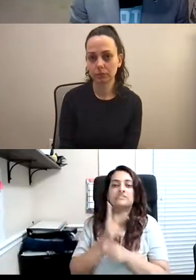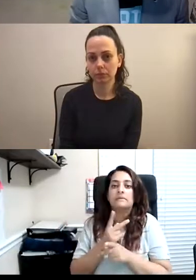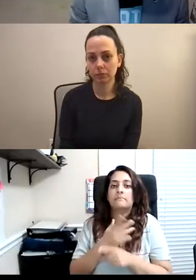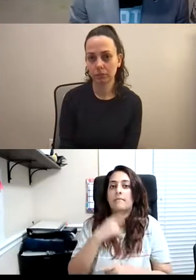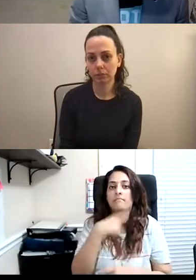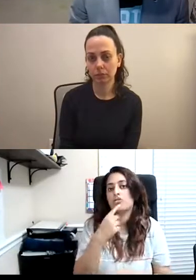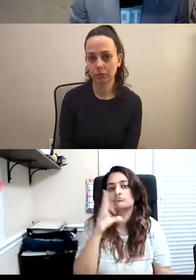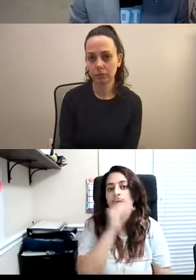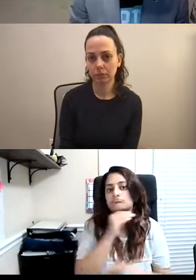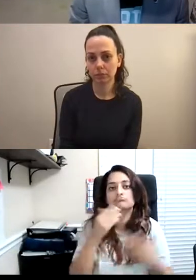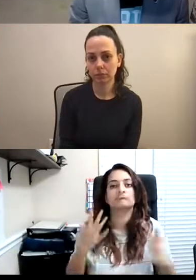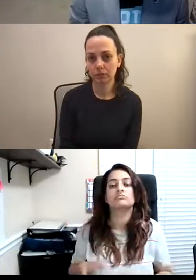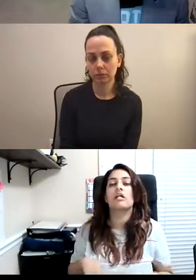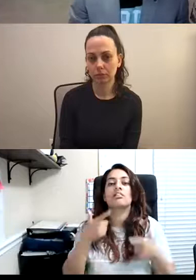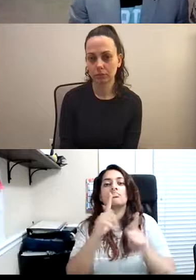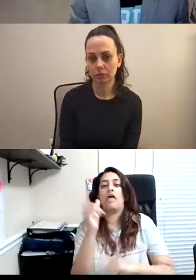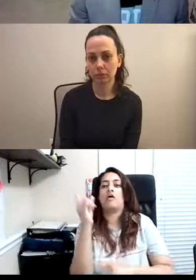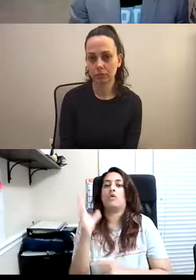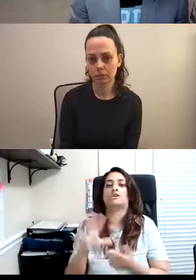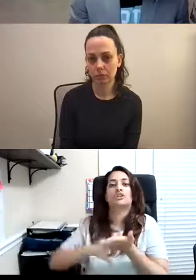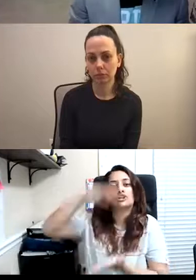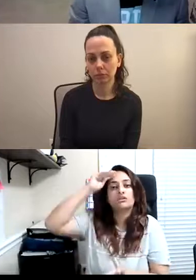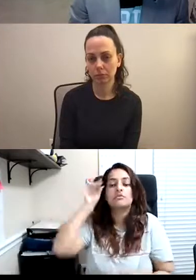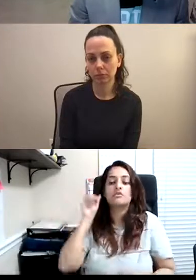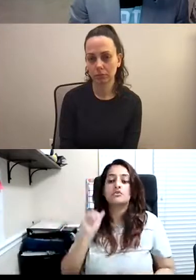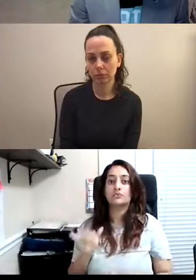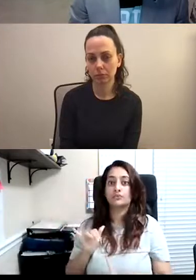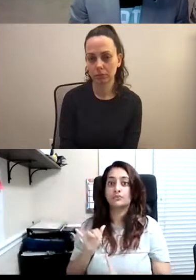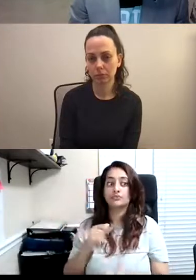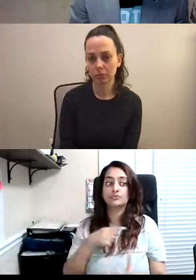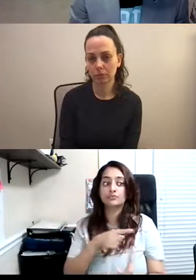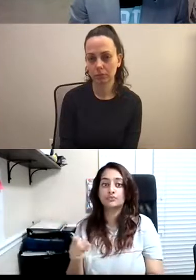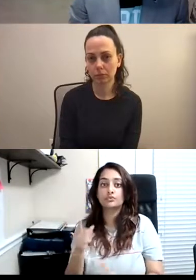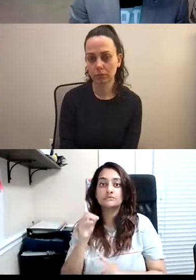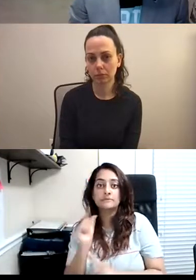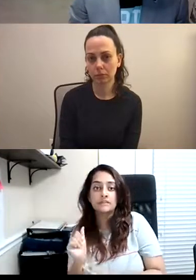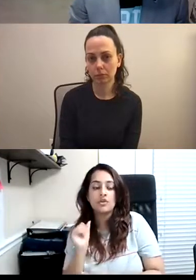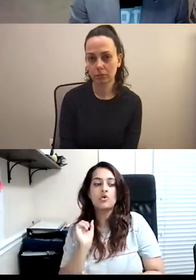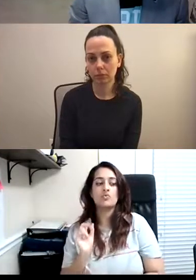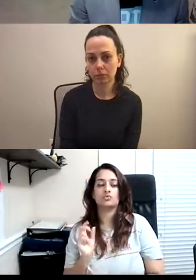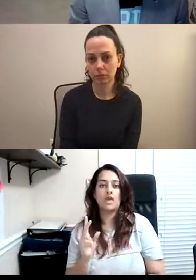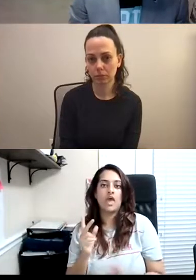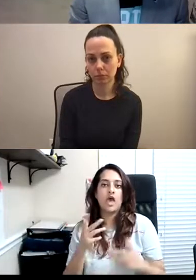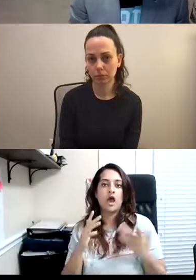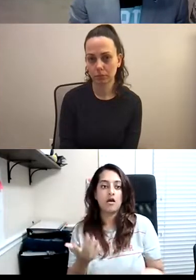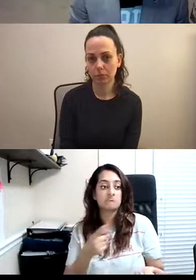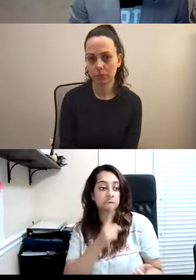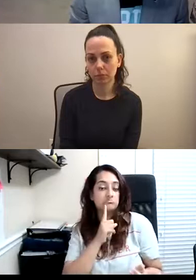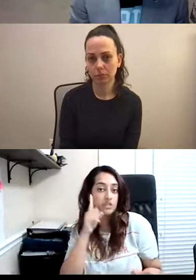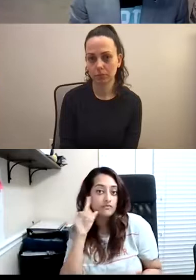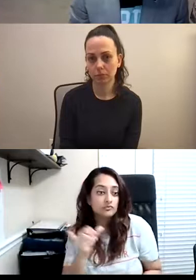just don't get involved into it, and we just ugly out for ourselves, be independent, and learn from the experience at the moment.